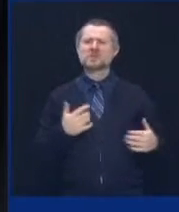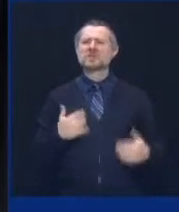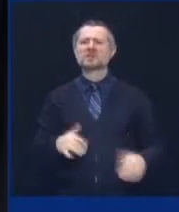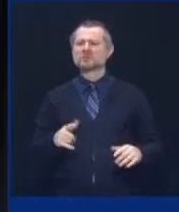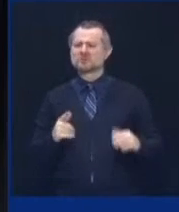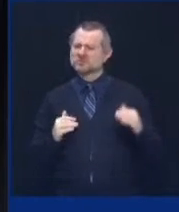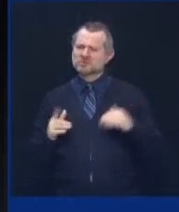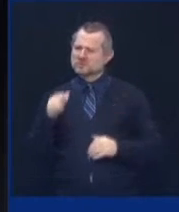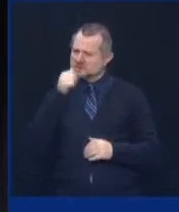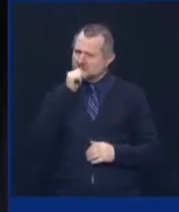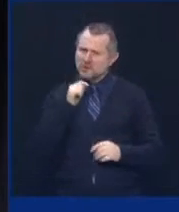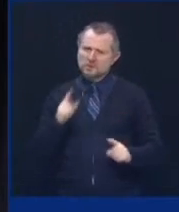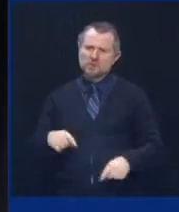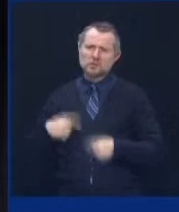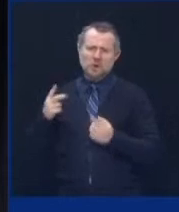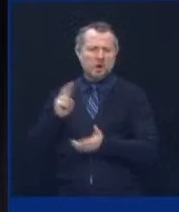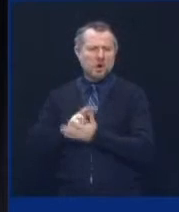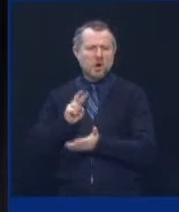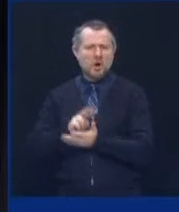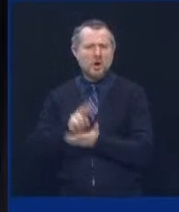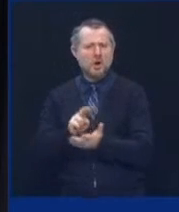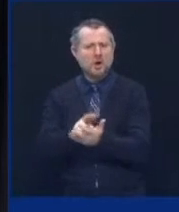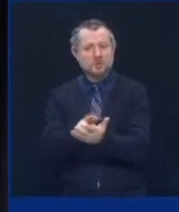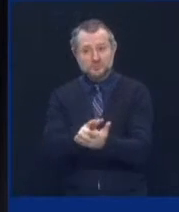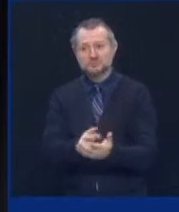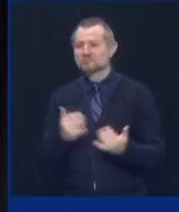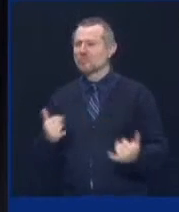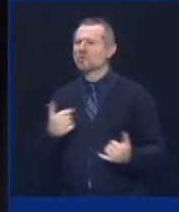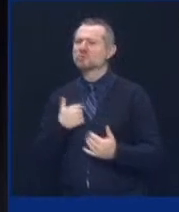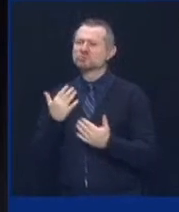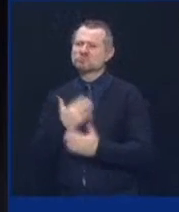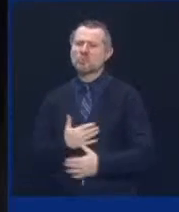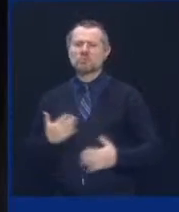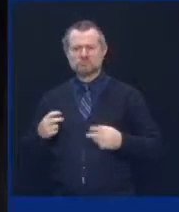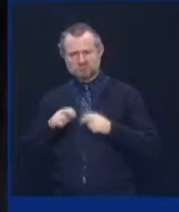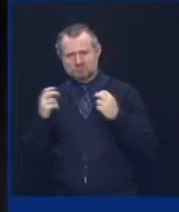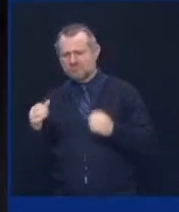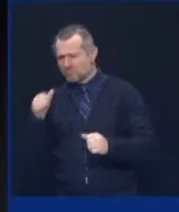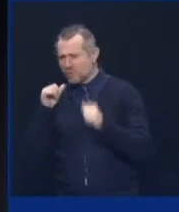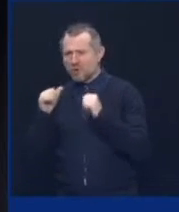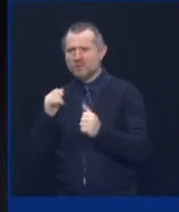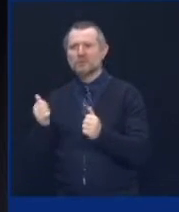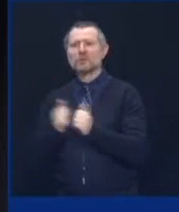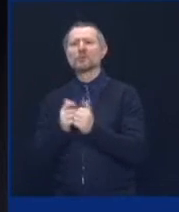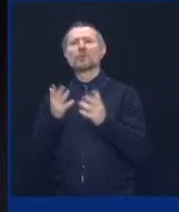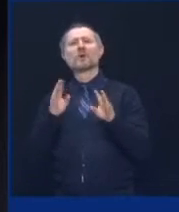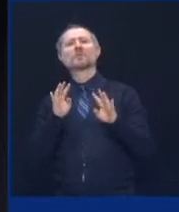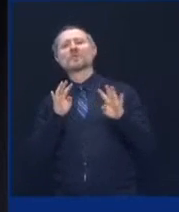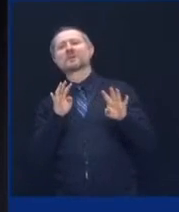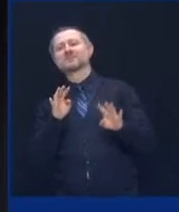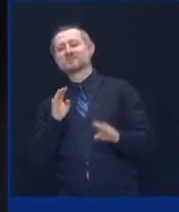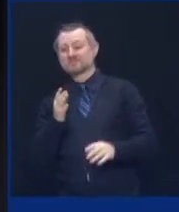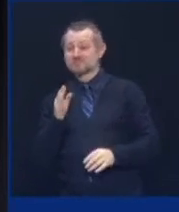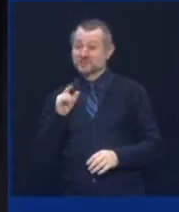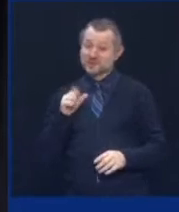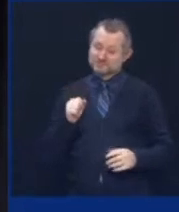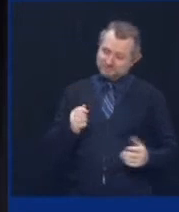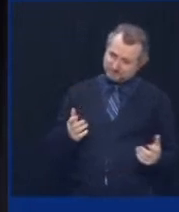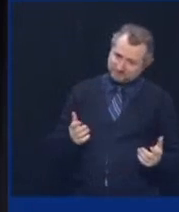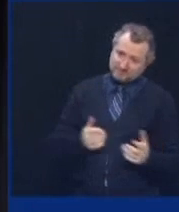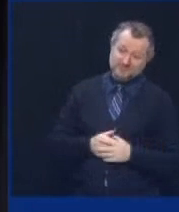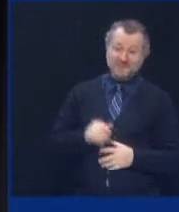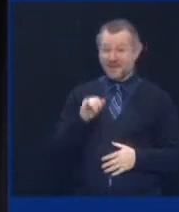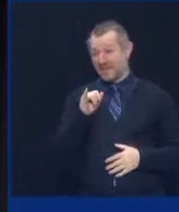it's fun hanging out in the bar with you, watching the Bills. But if we're in the playoffs, if the